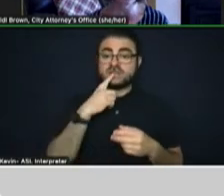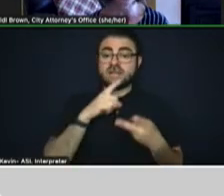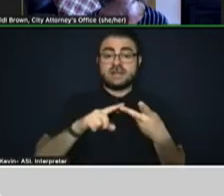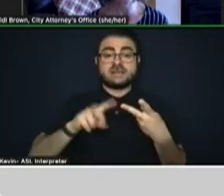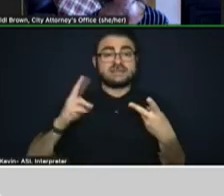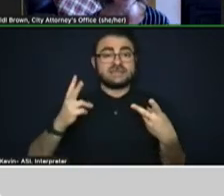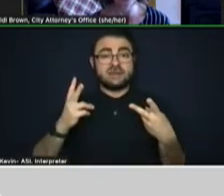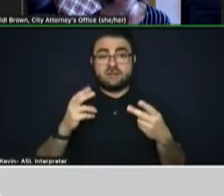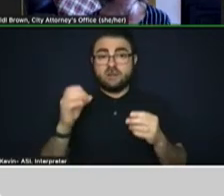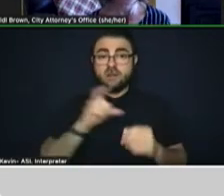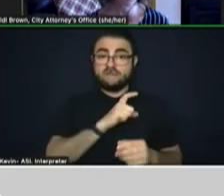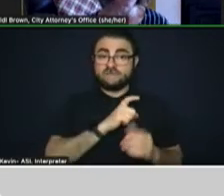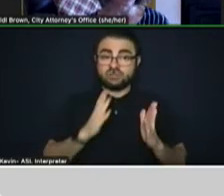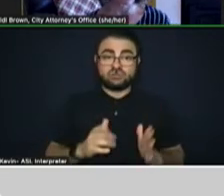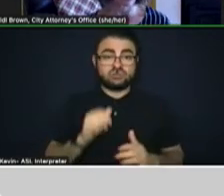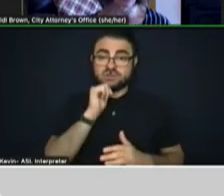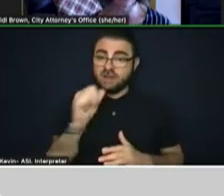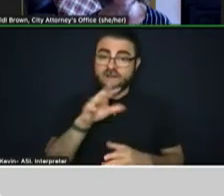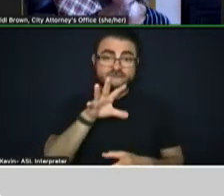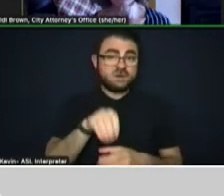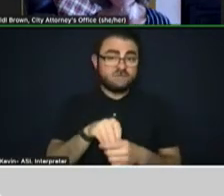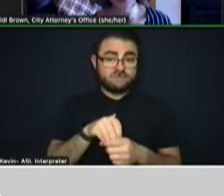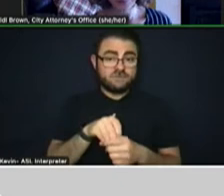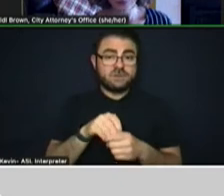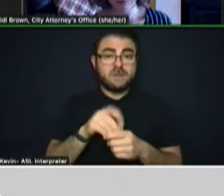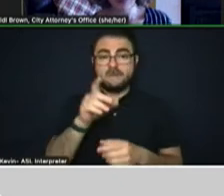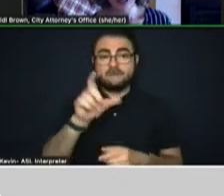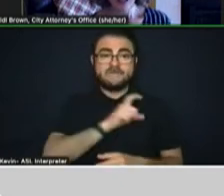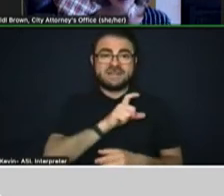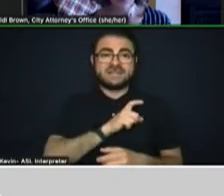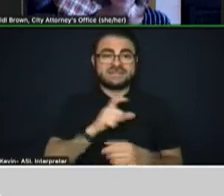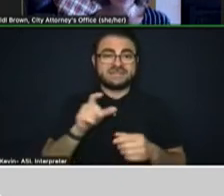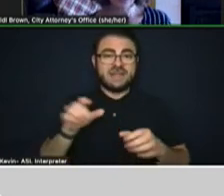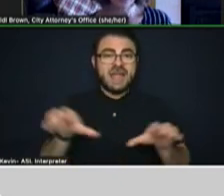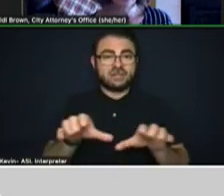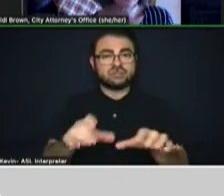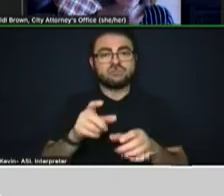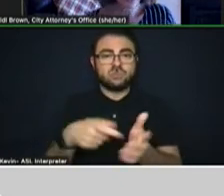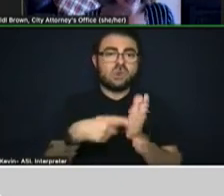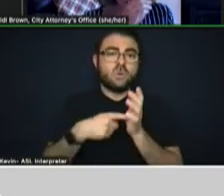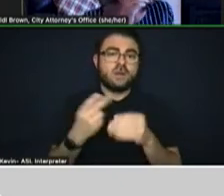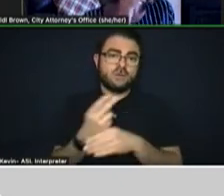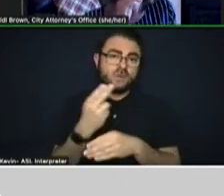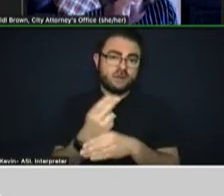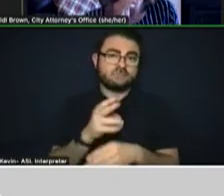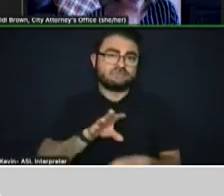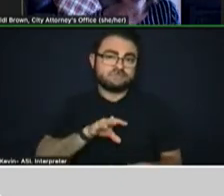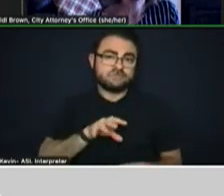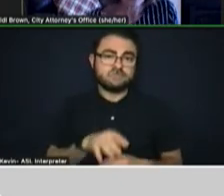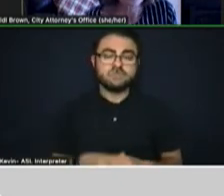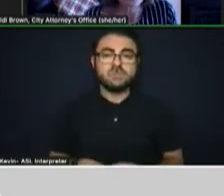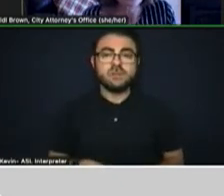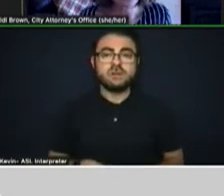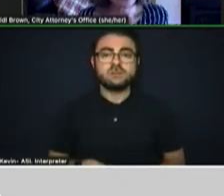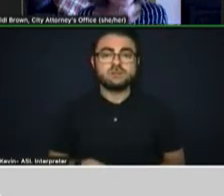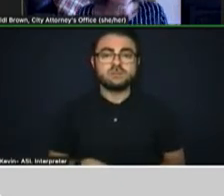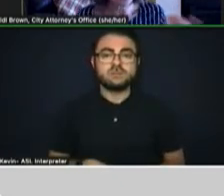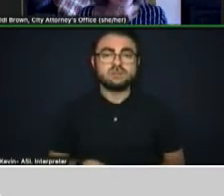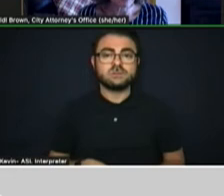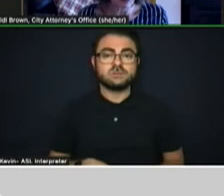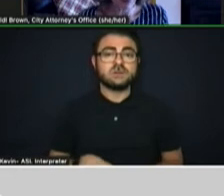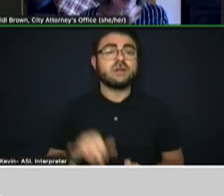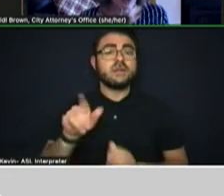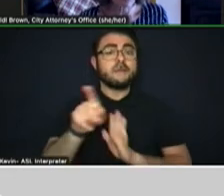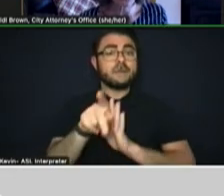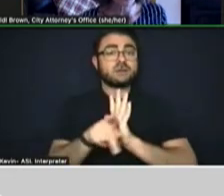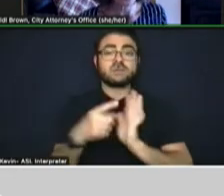in police action is required to wear them. We did include within the policy an